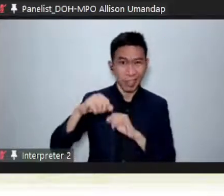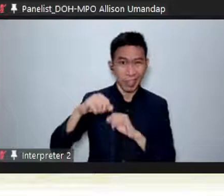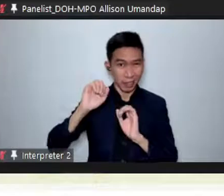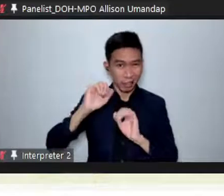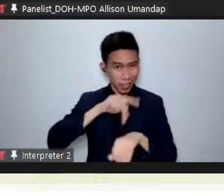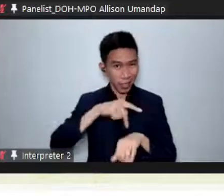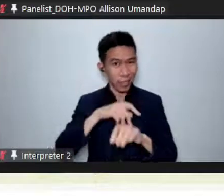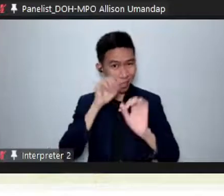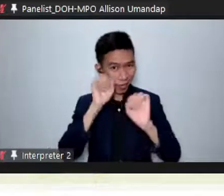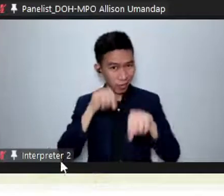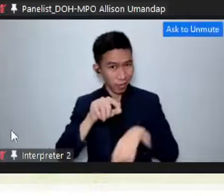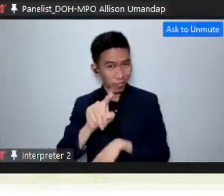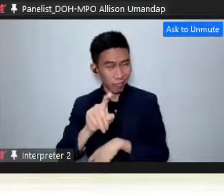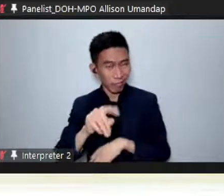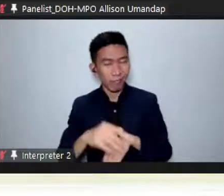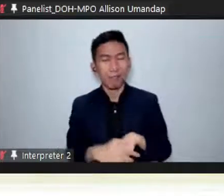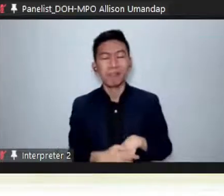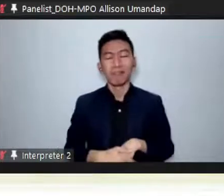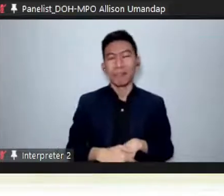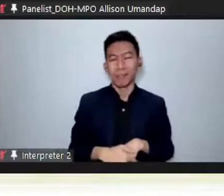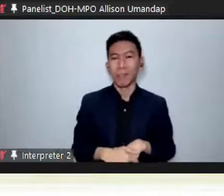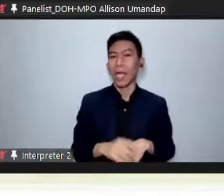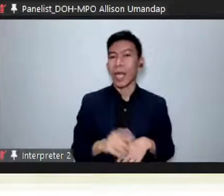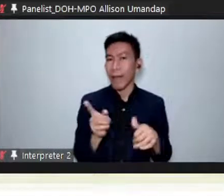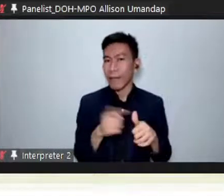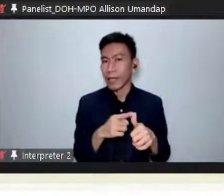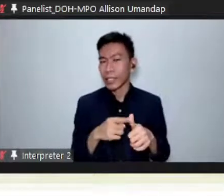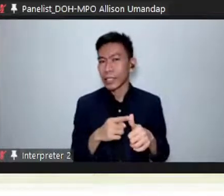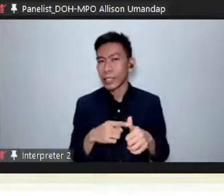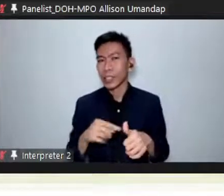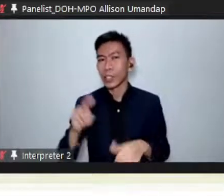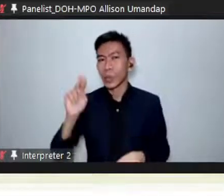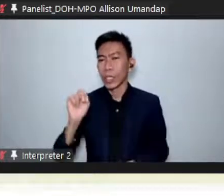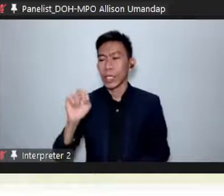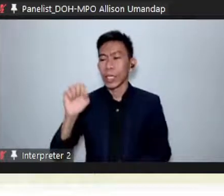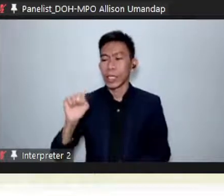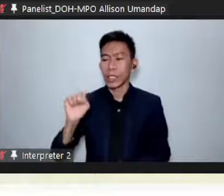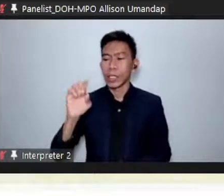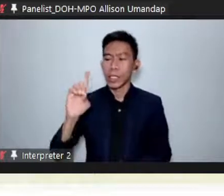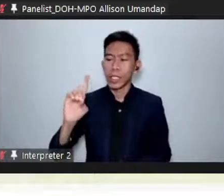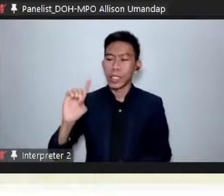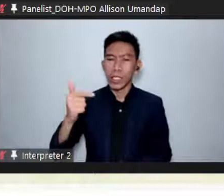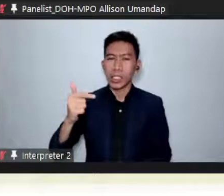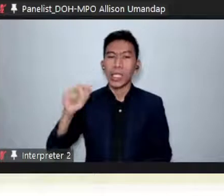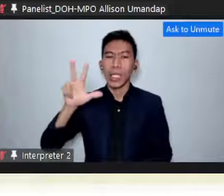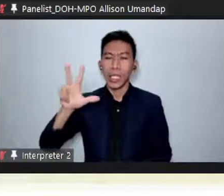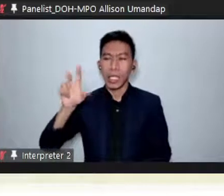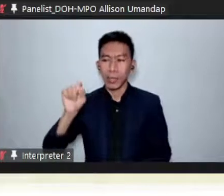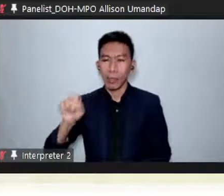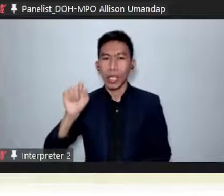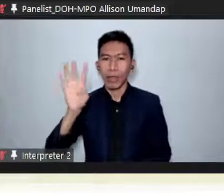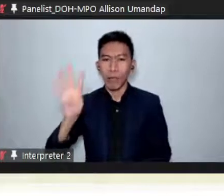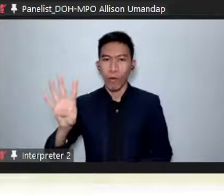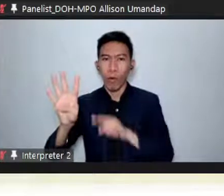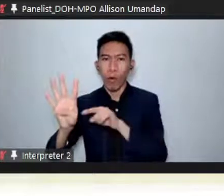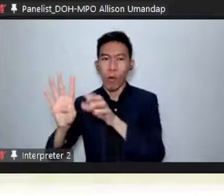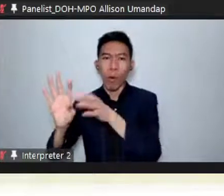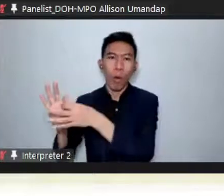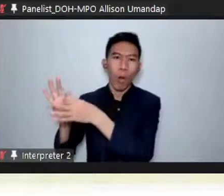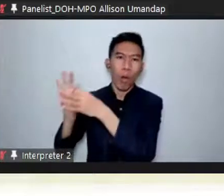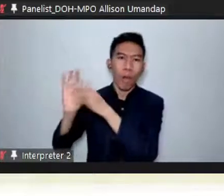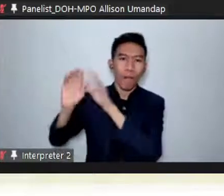this? First, note that the UN SDG 3.4 is earmarked against the period